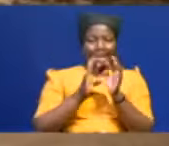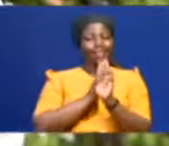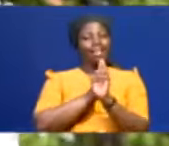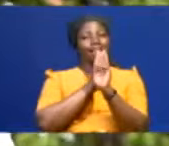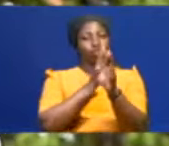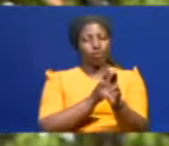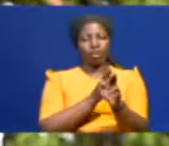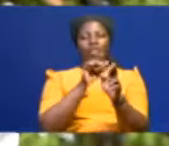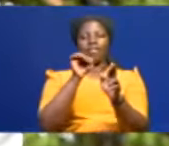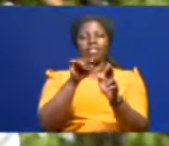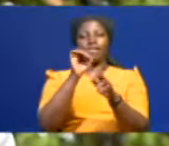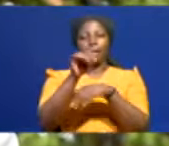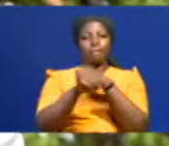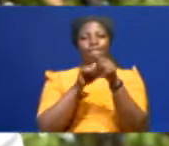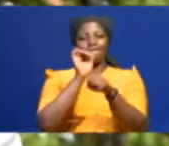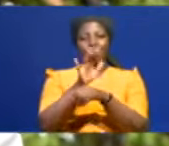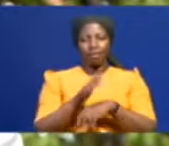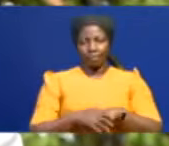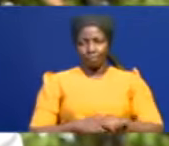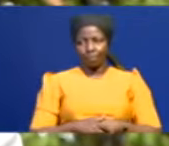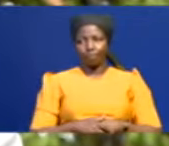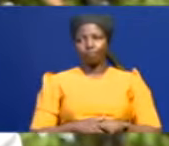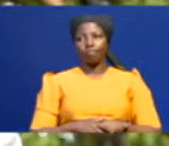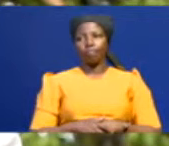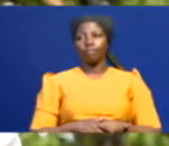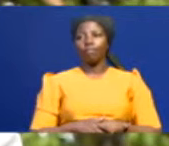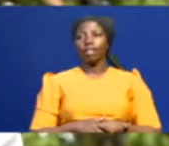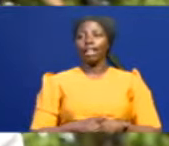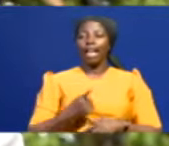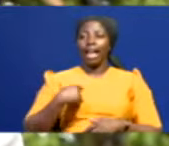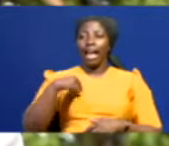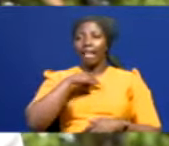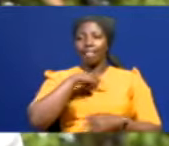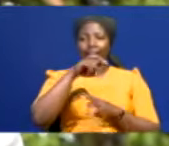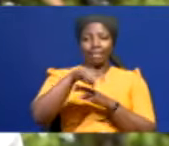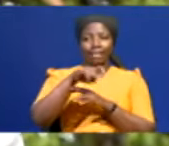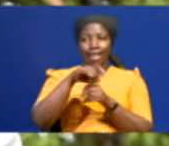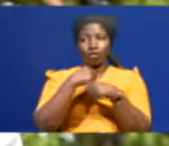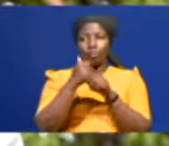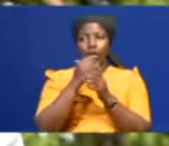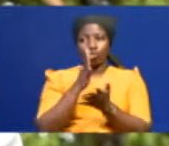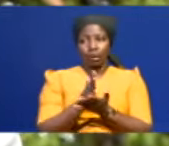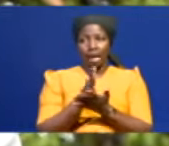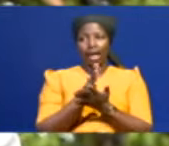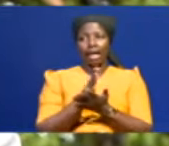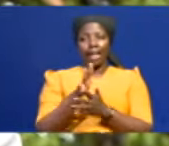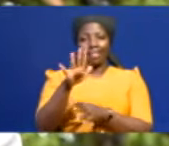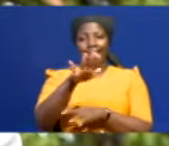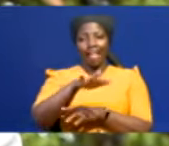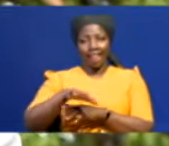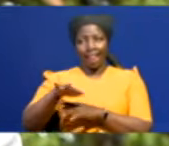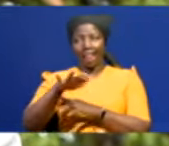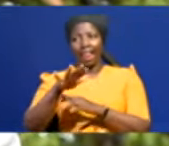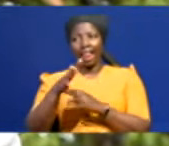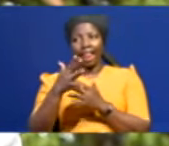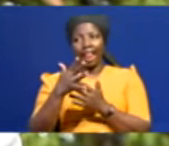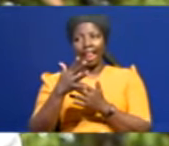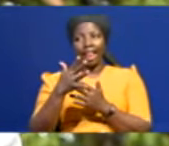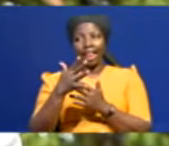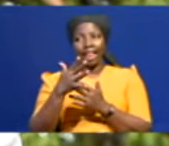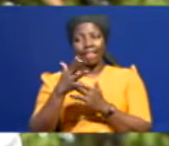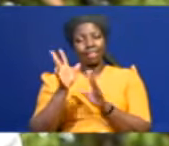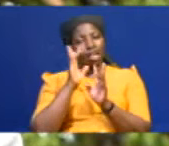film. So because it was a timepiece, we had to make sure that the cast looked and felt